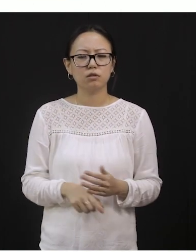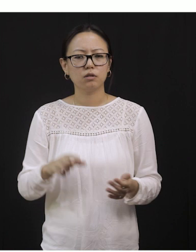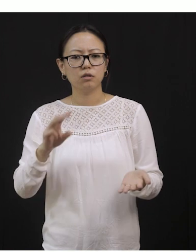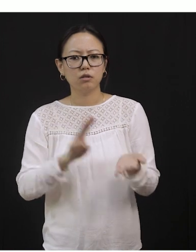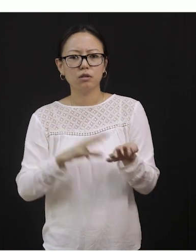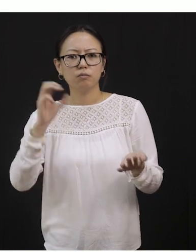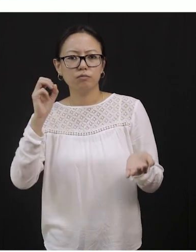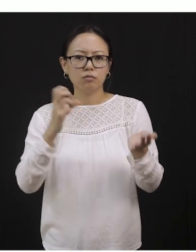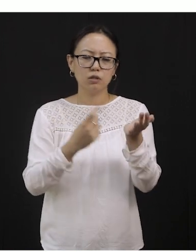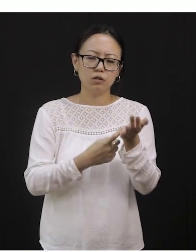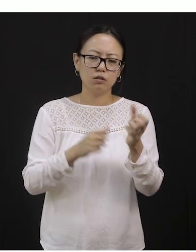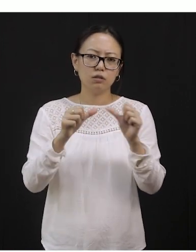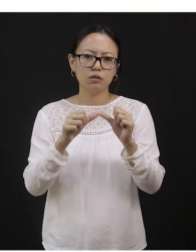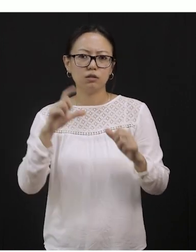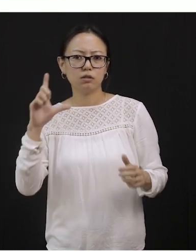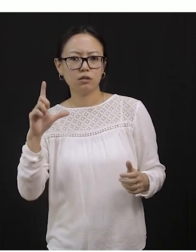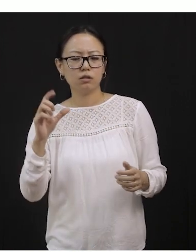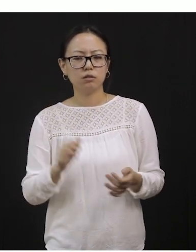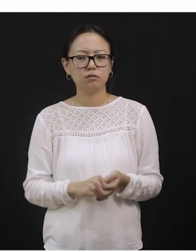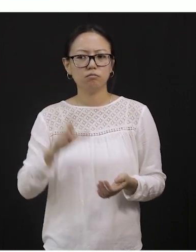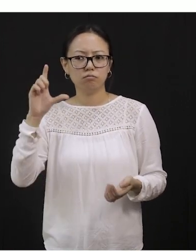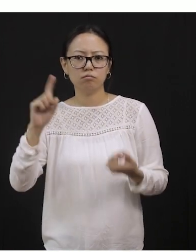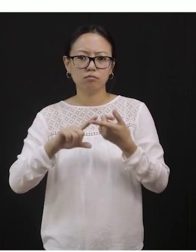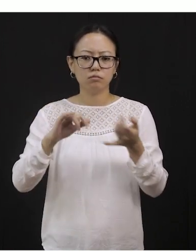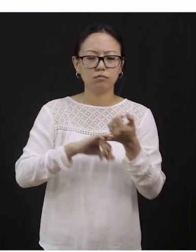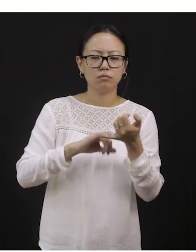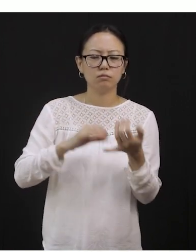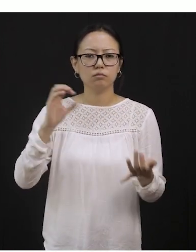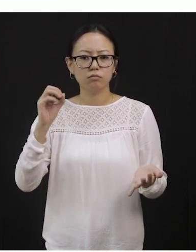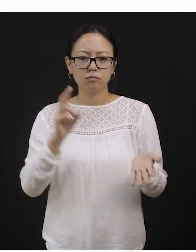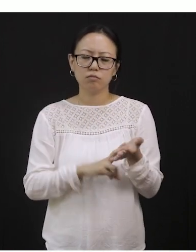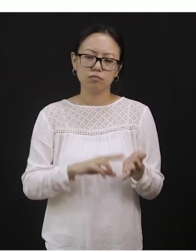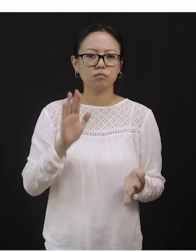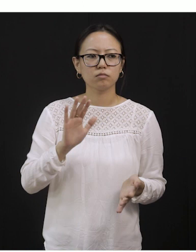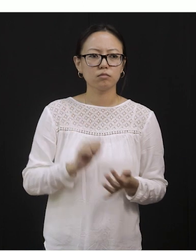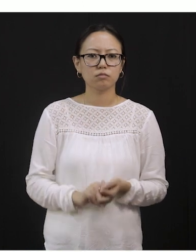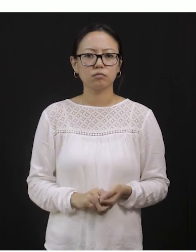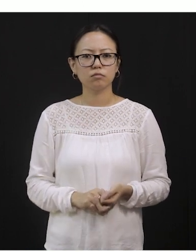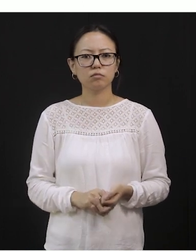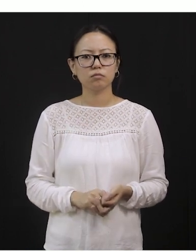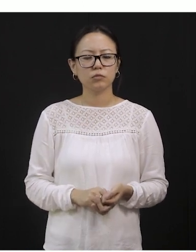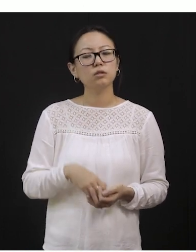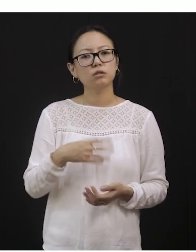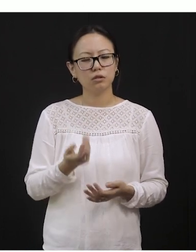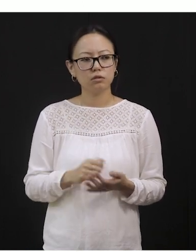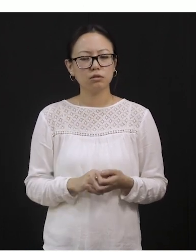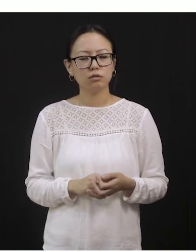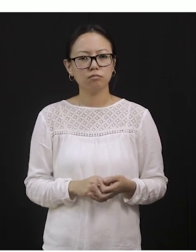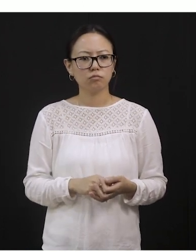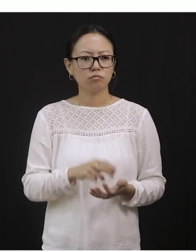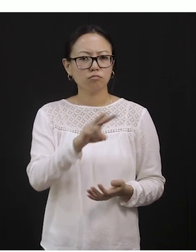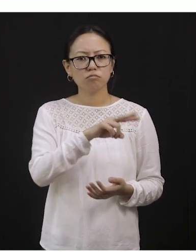lesson that we learned is, no matter how much they fight, Tom and Jerry do